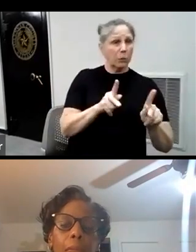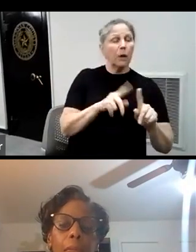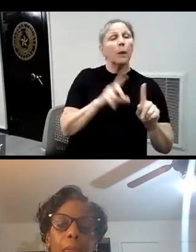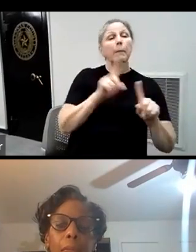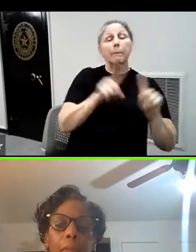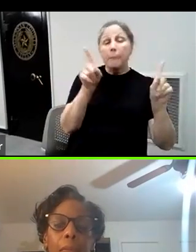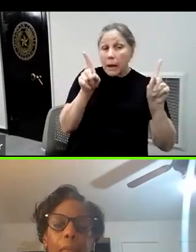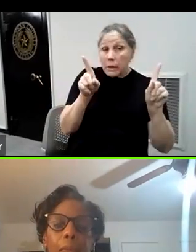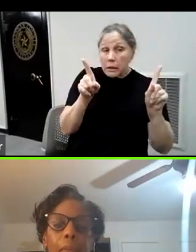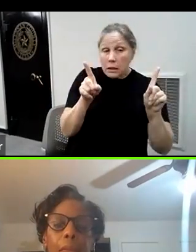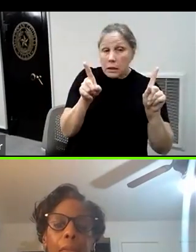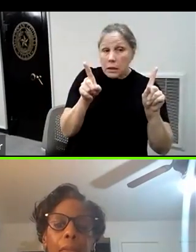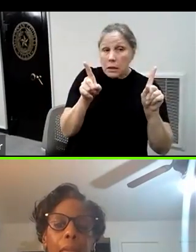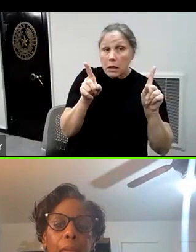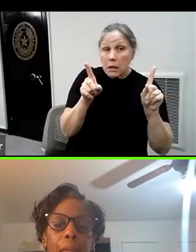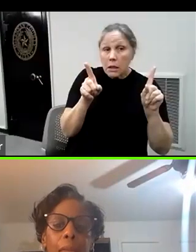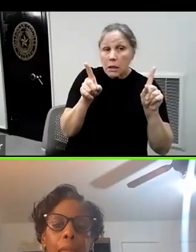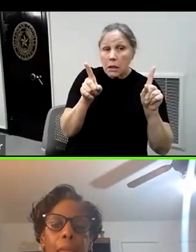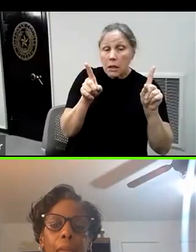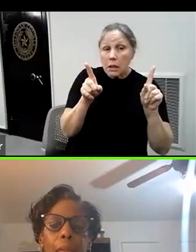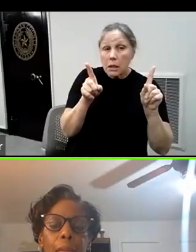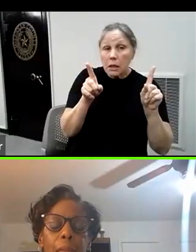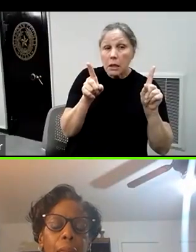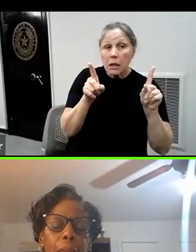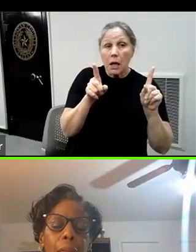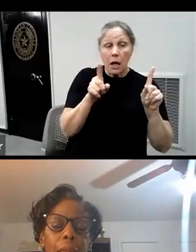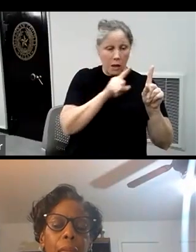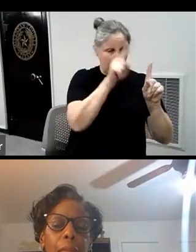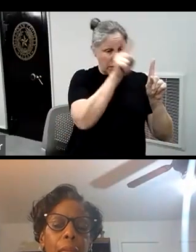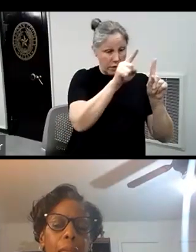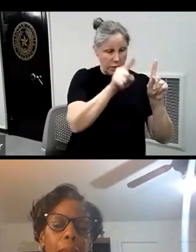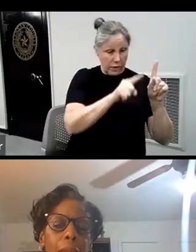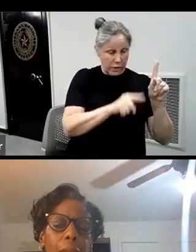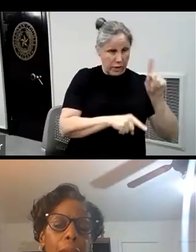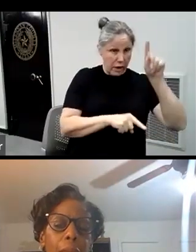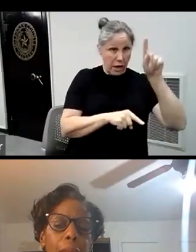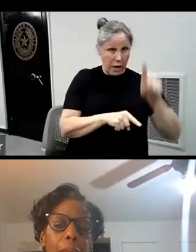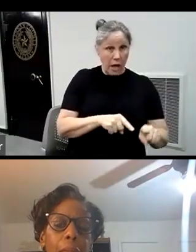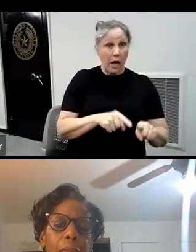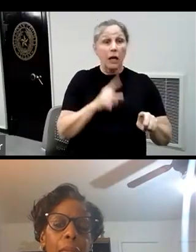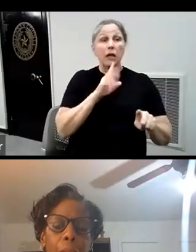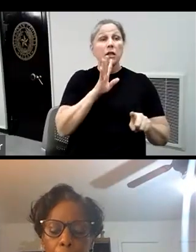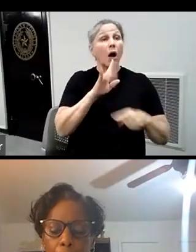But we anywhere in this order reference retroactivity.